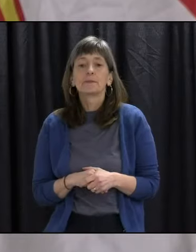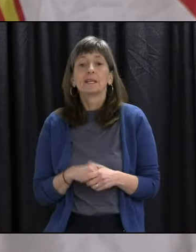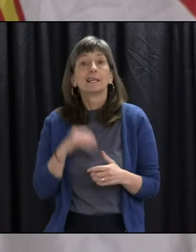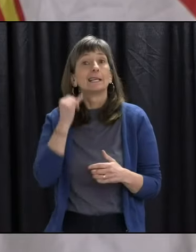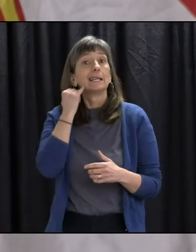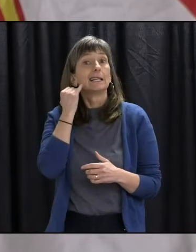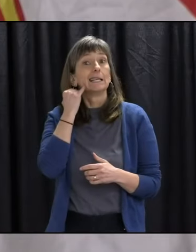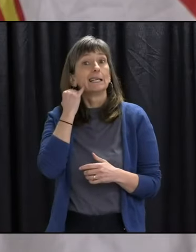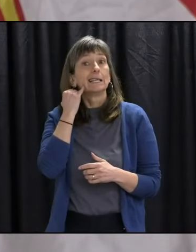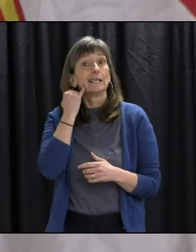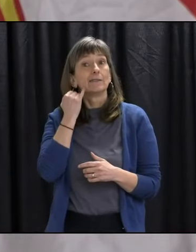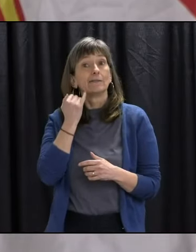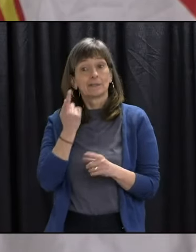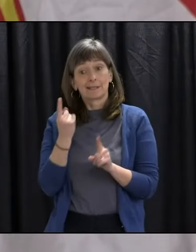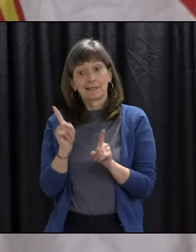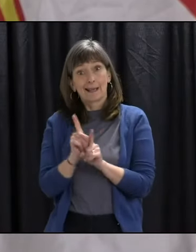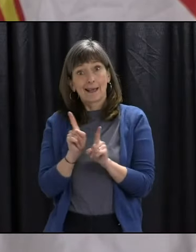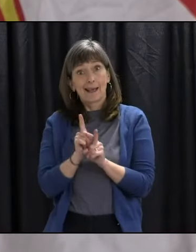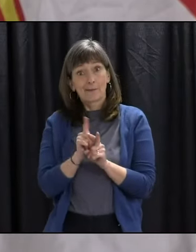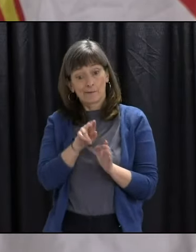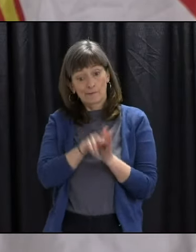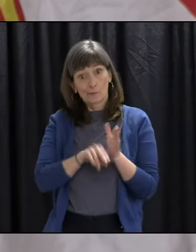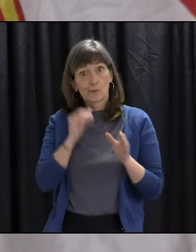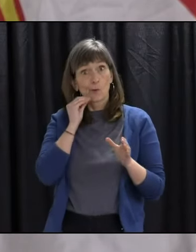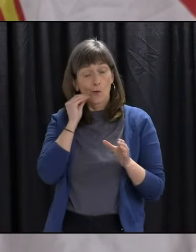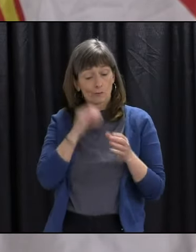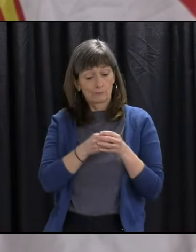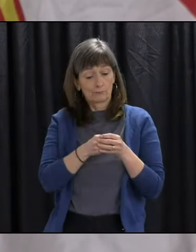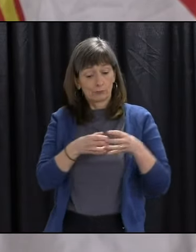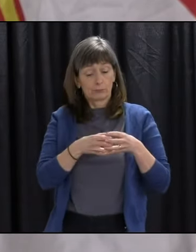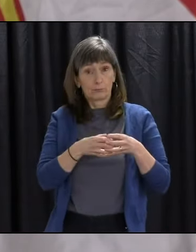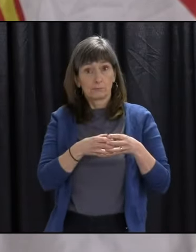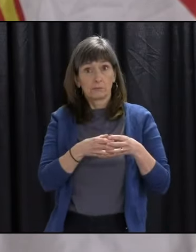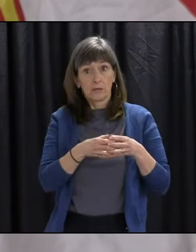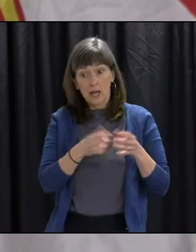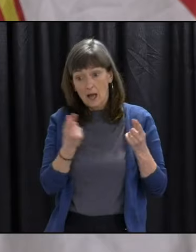one we experienced in March could put us right back where we started.